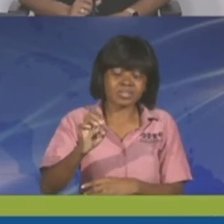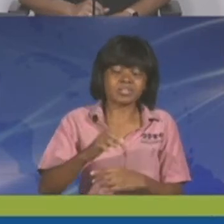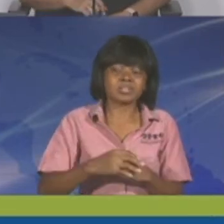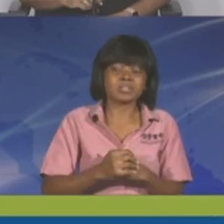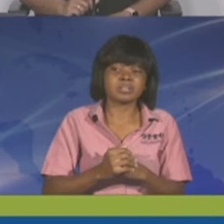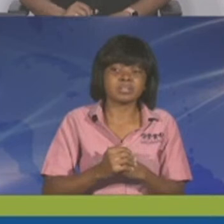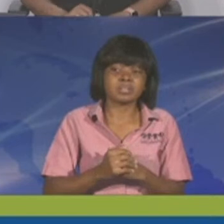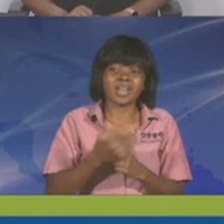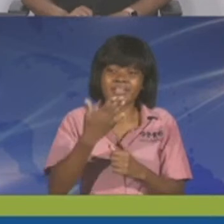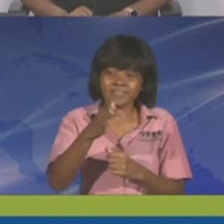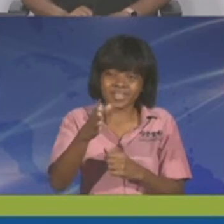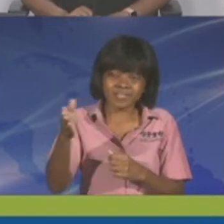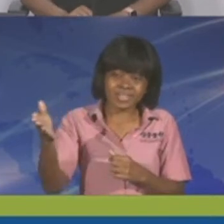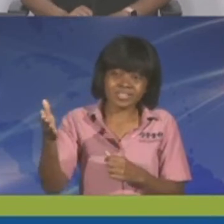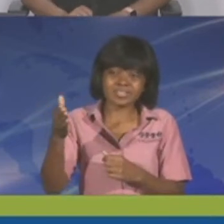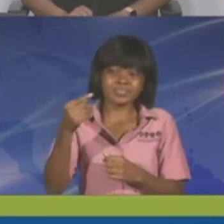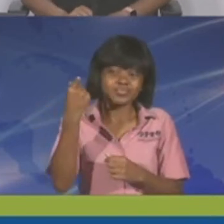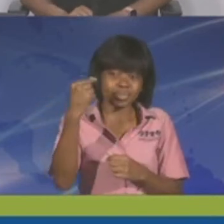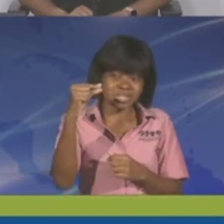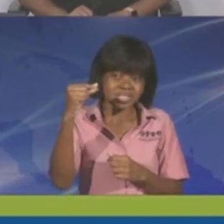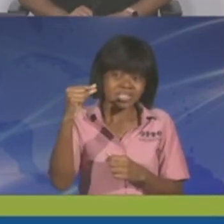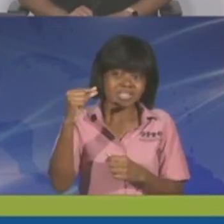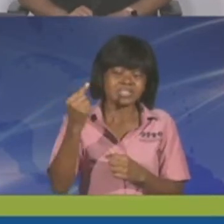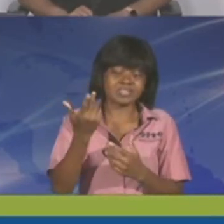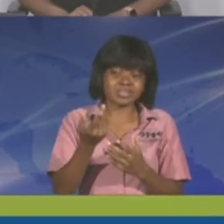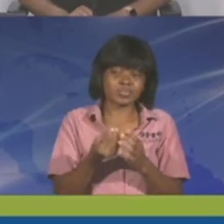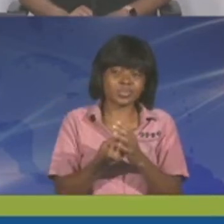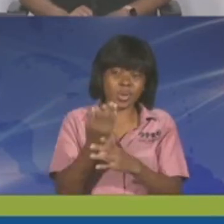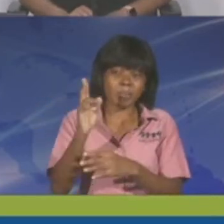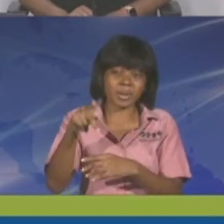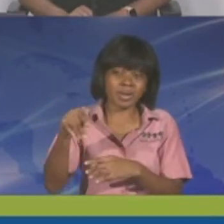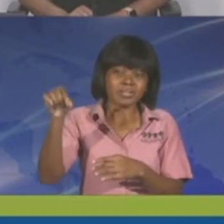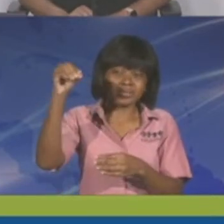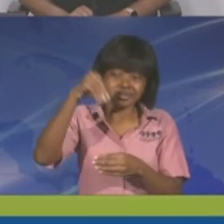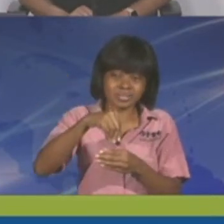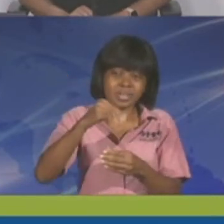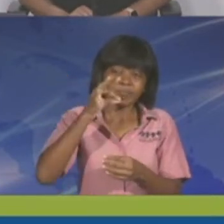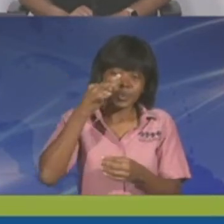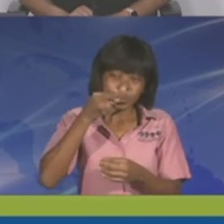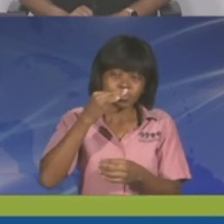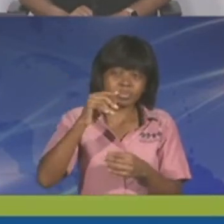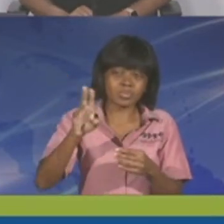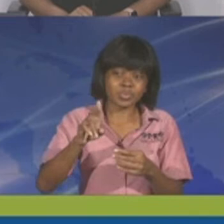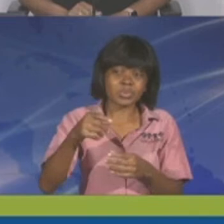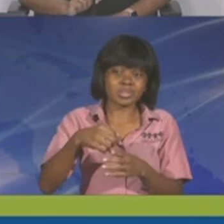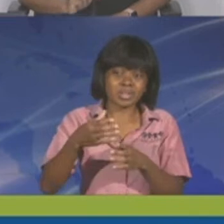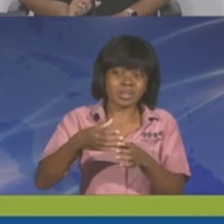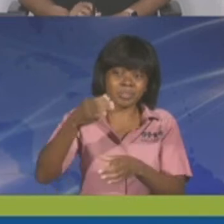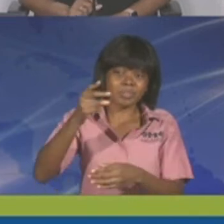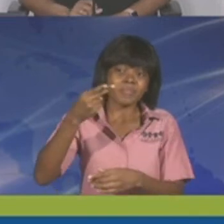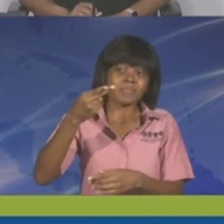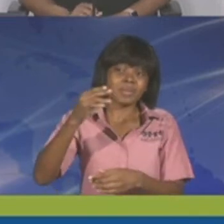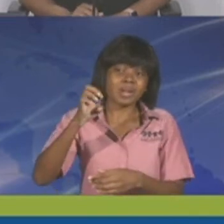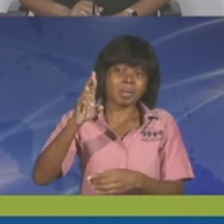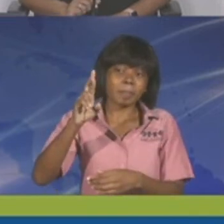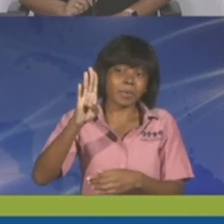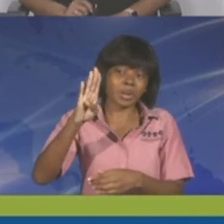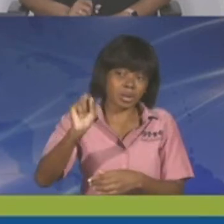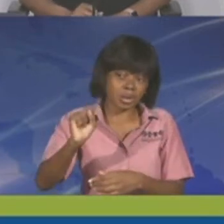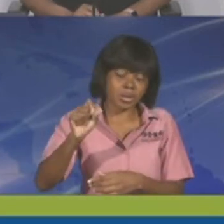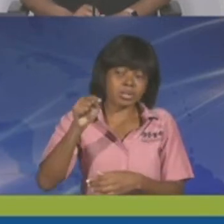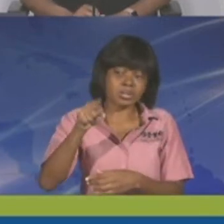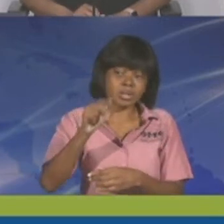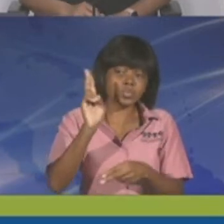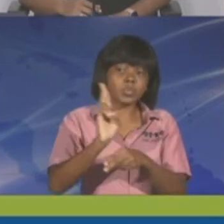and chive and parsley, right? There are many, many spices and herbs that we can use to flavor food instead of salt. Some